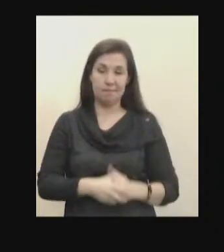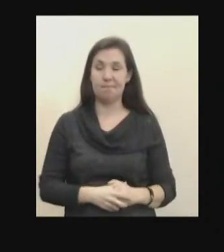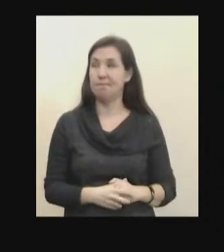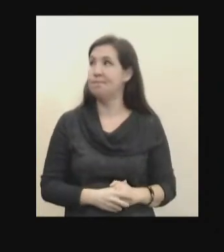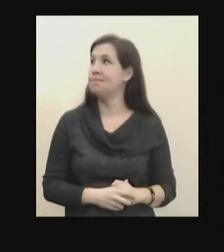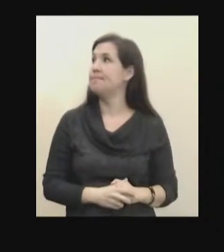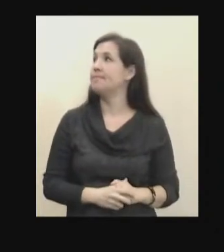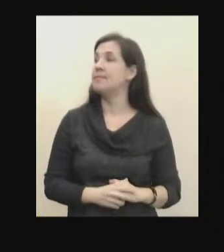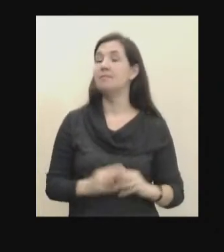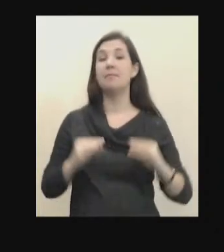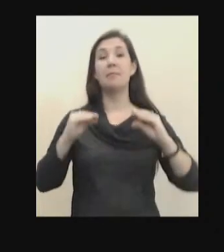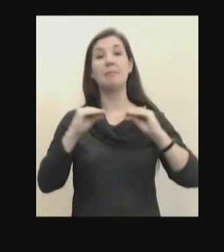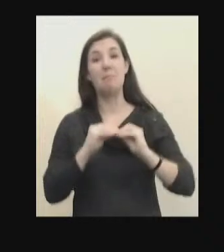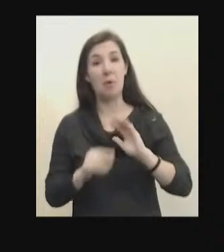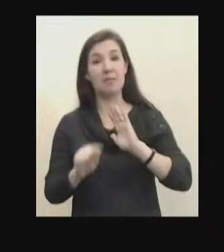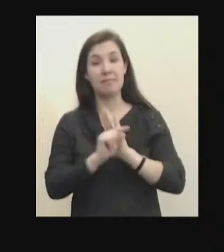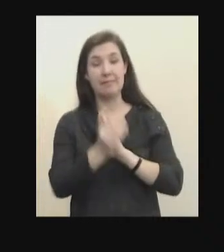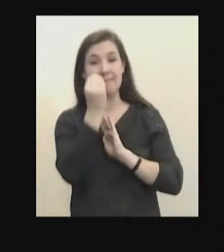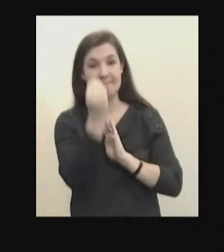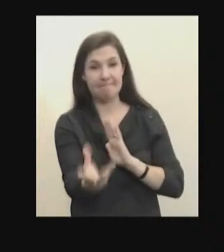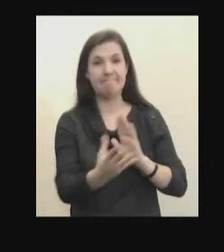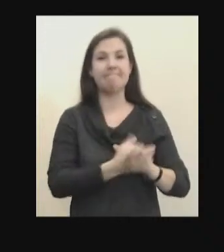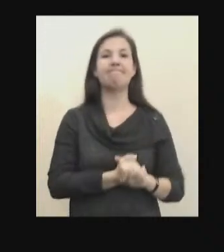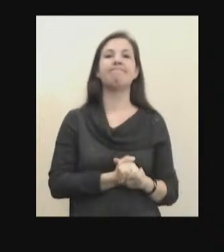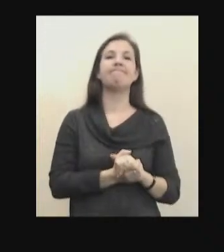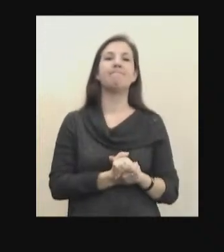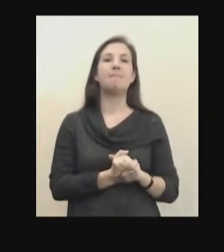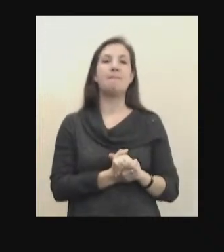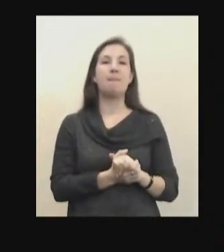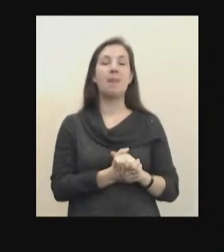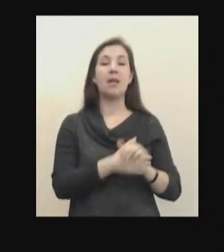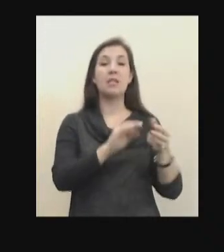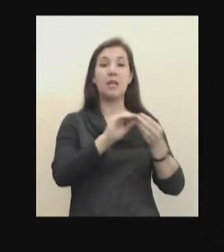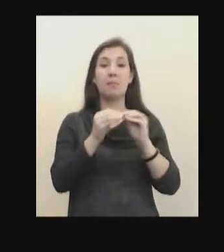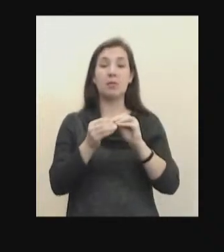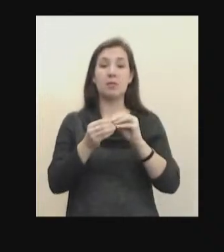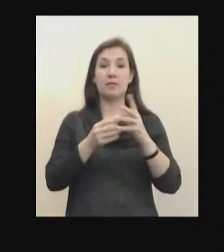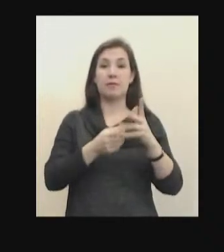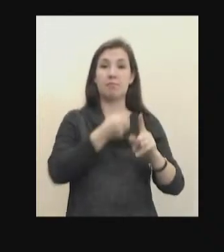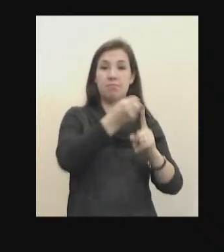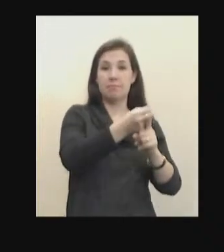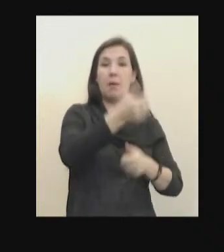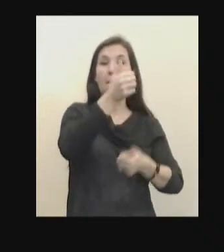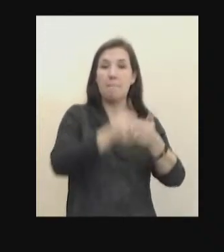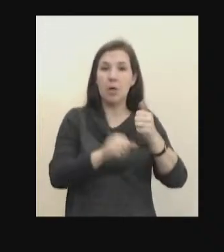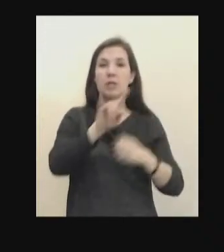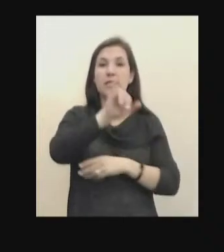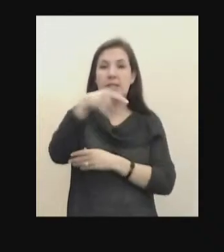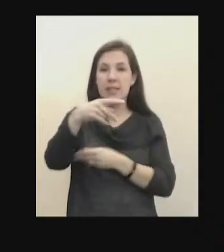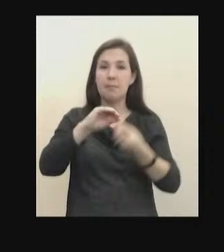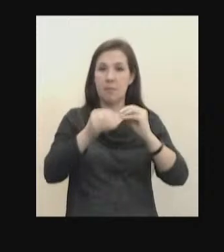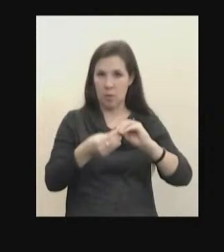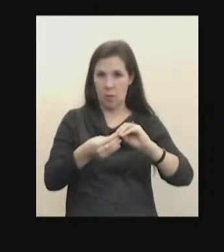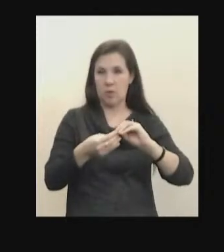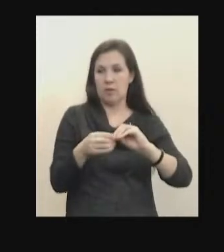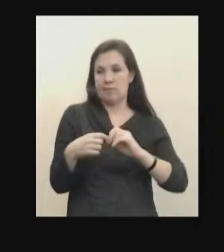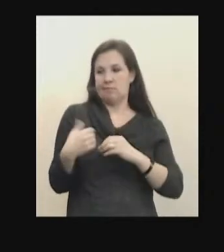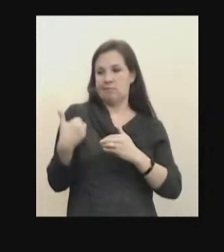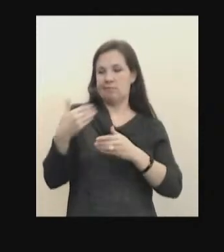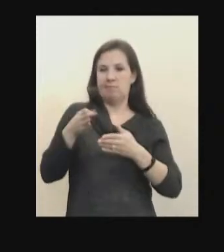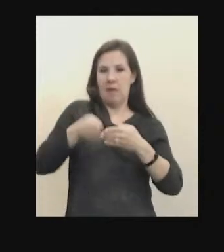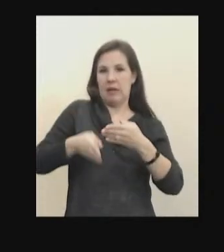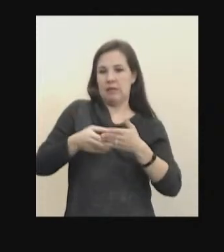More bad news. COVID-19 cases per zip code for the week ending of November 20th, this past Saturday. The case rates